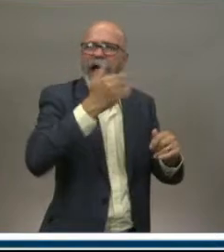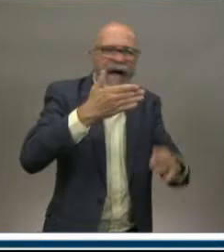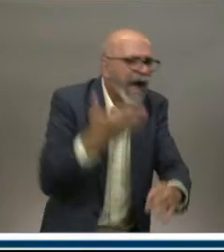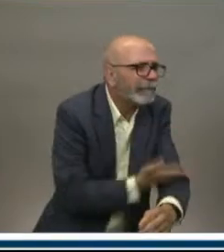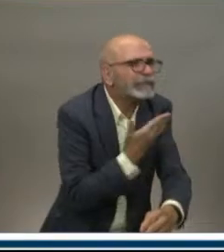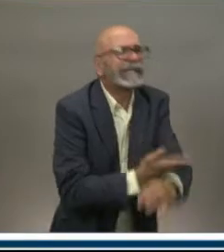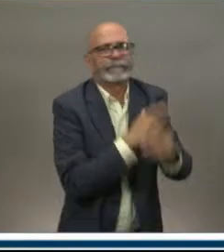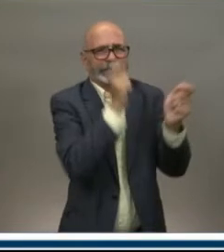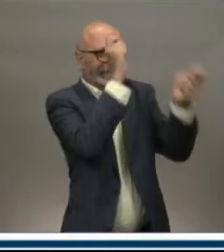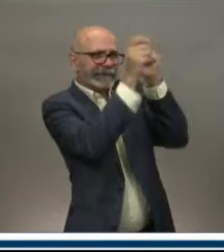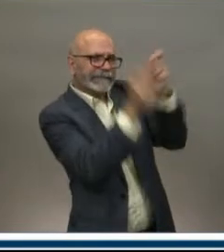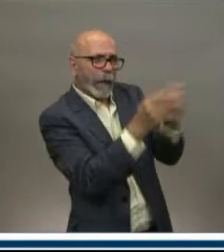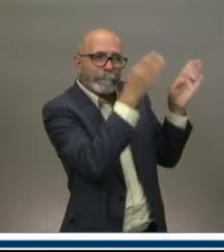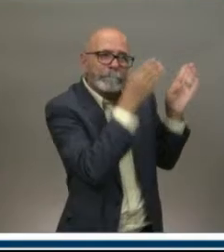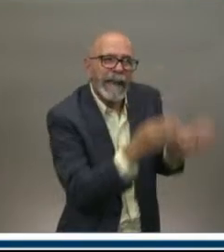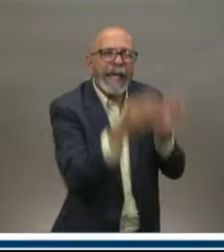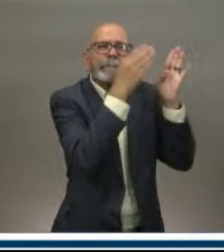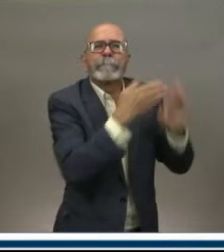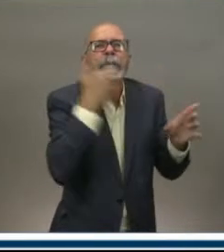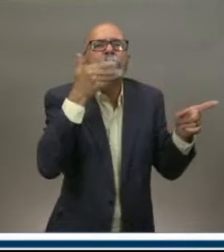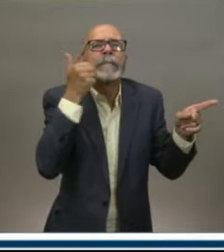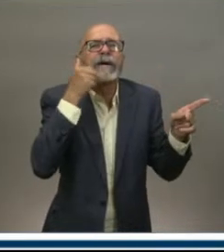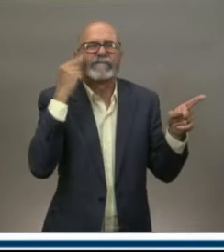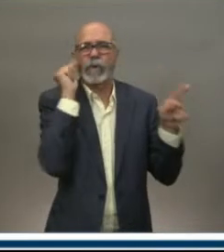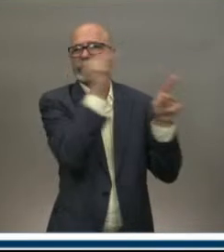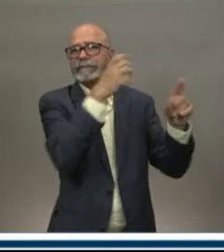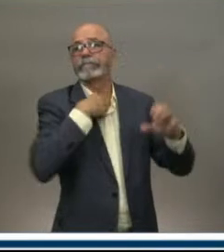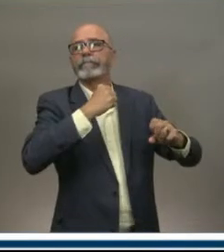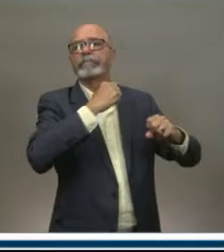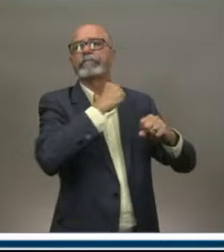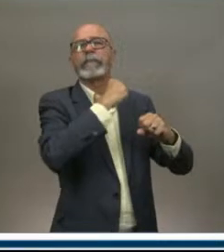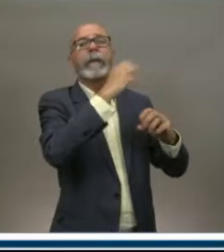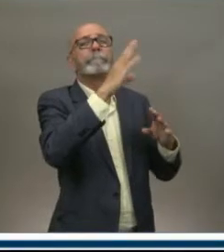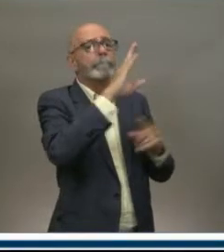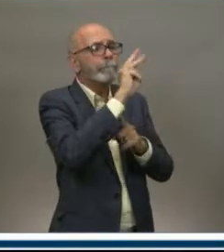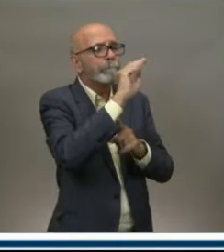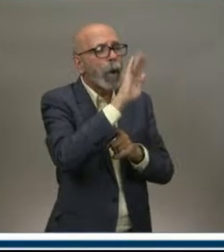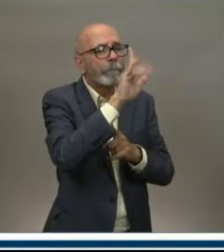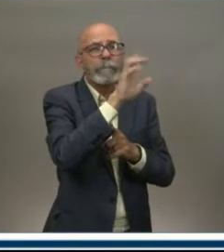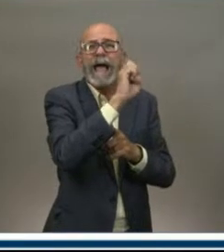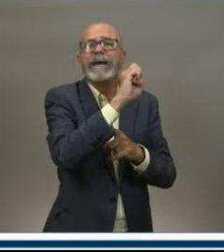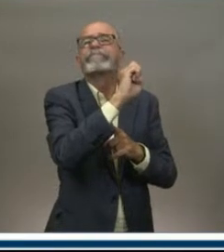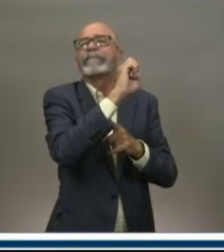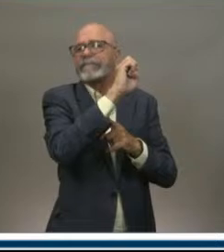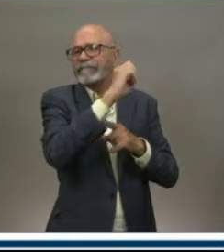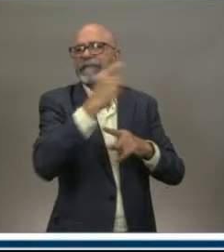a mobile infection prevention and control team to support facilities facing outbreaks,